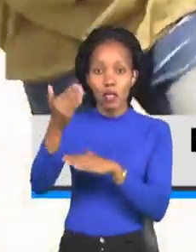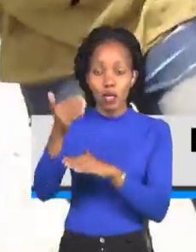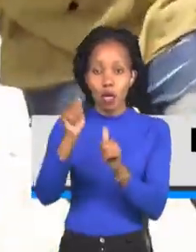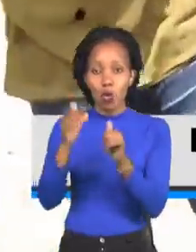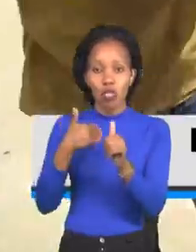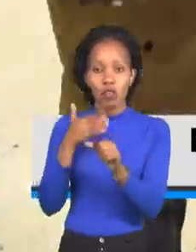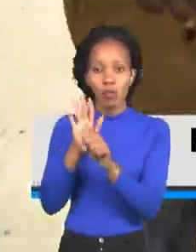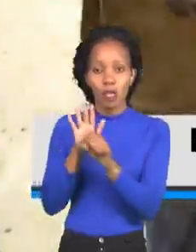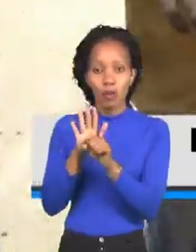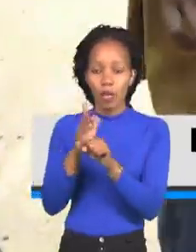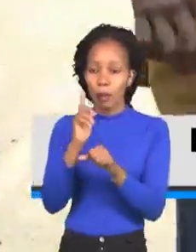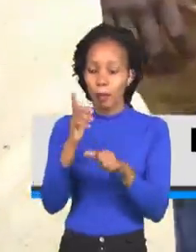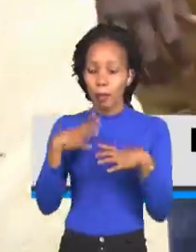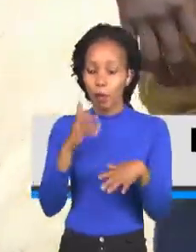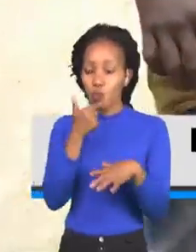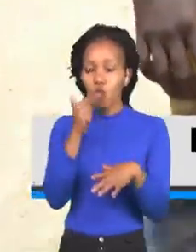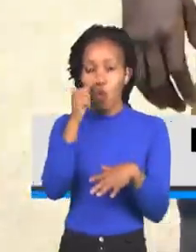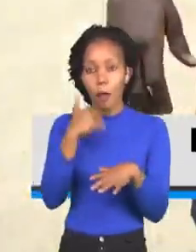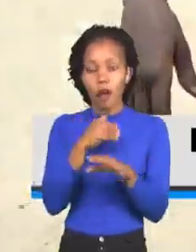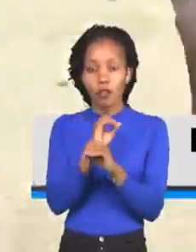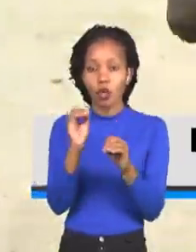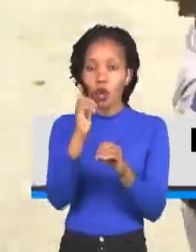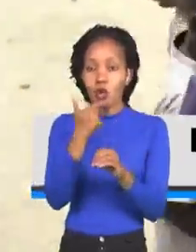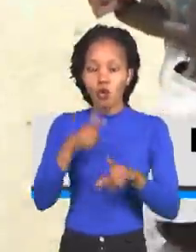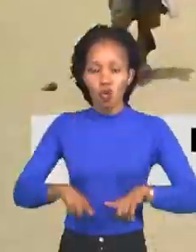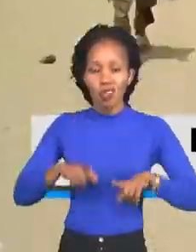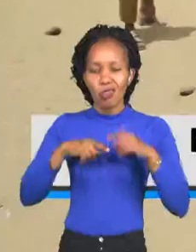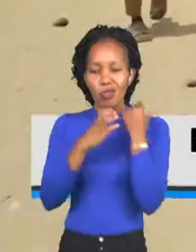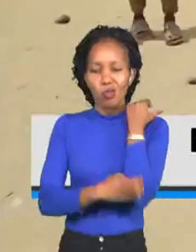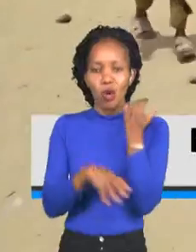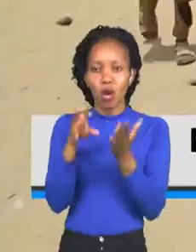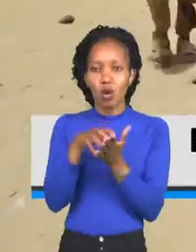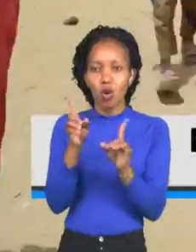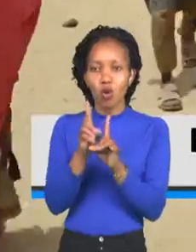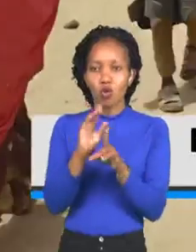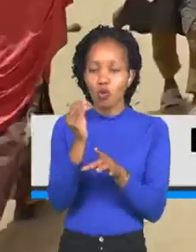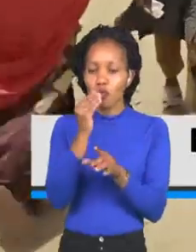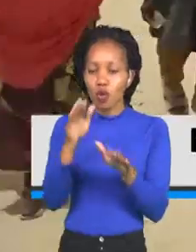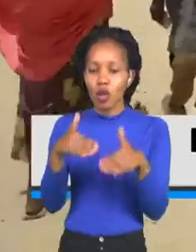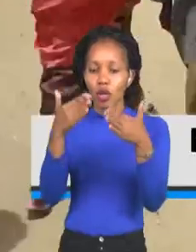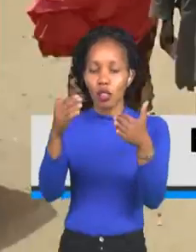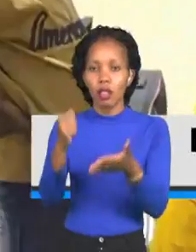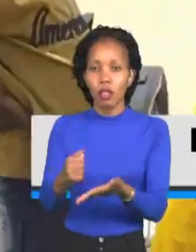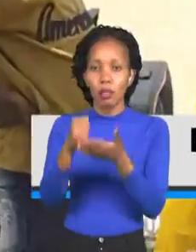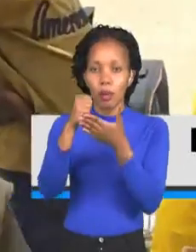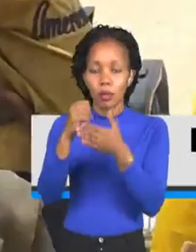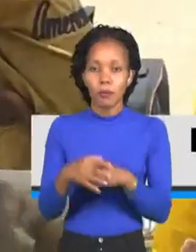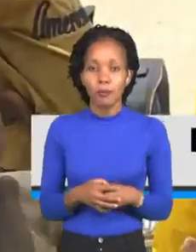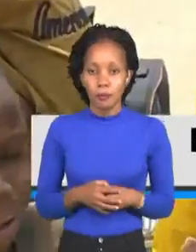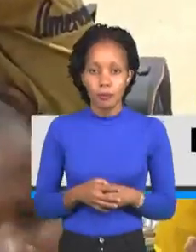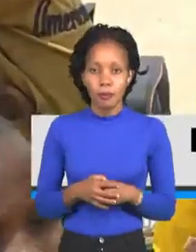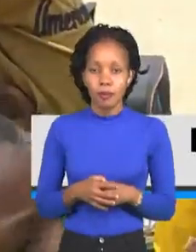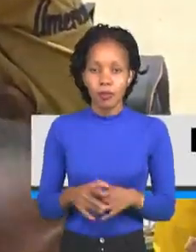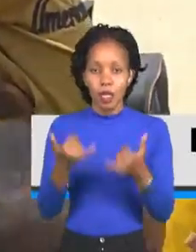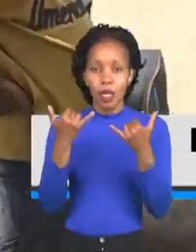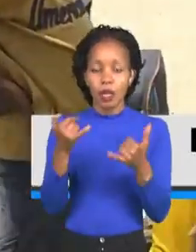housing thousands of displaced people who live in squalid shelters and rely on food handouts from aid agencies. Jakana lies